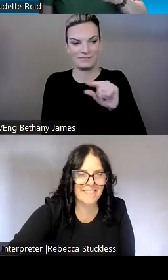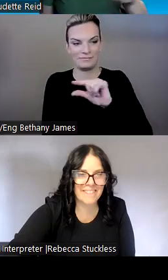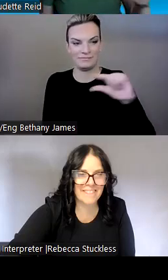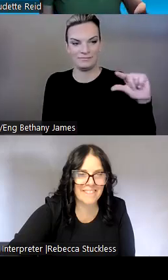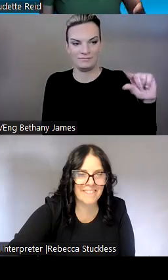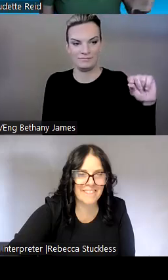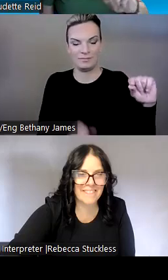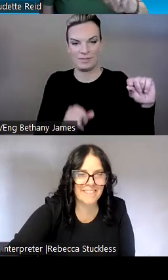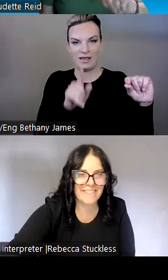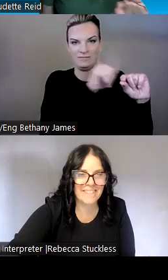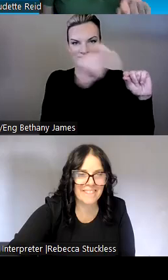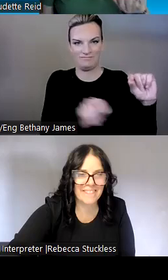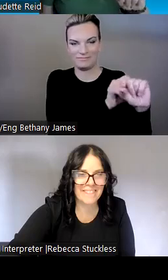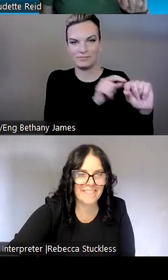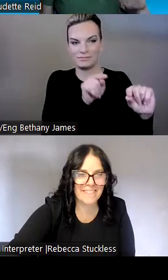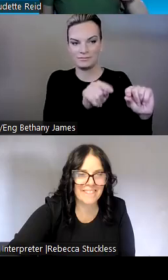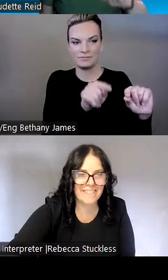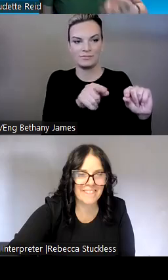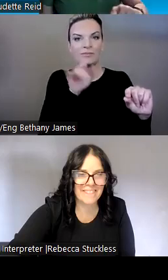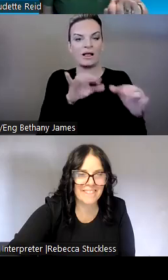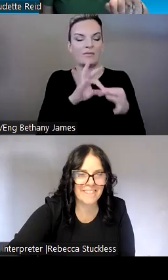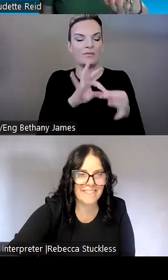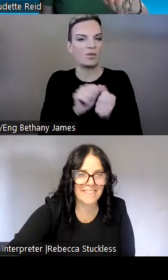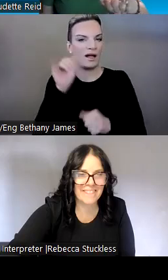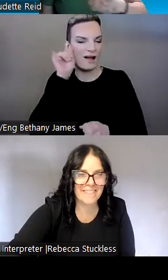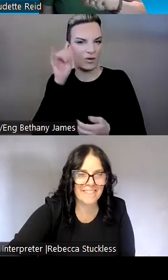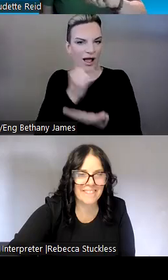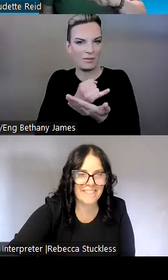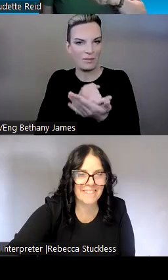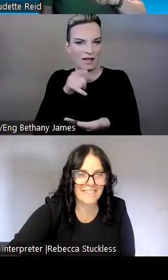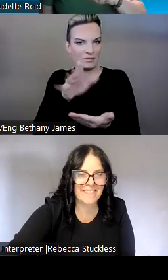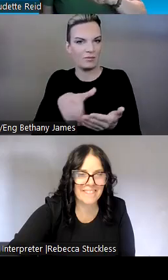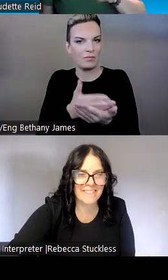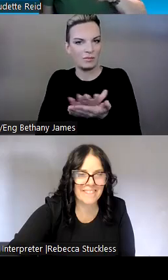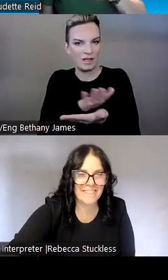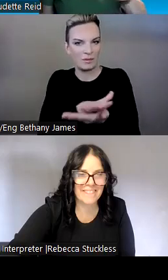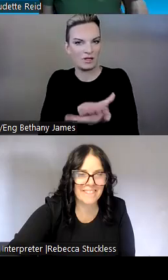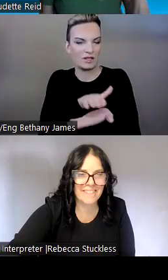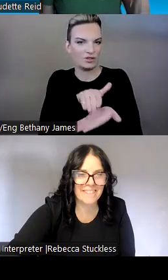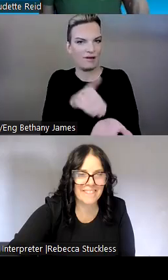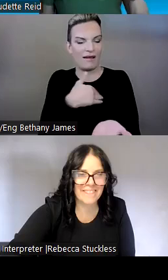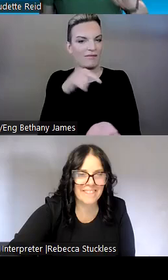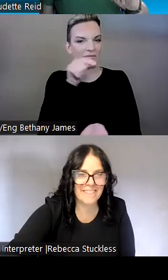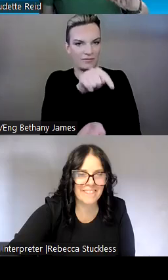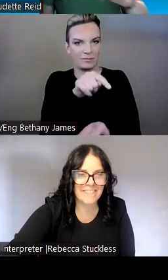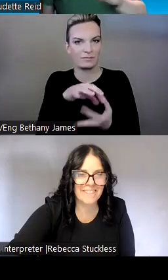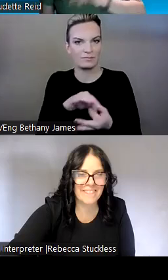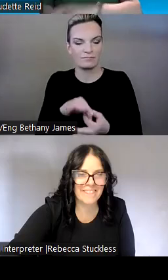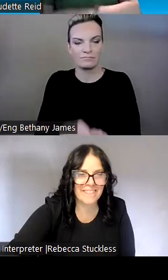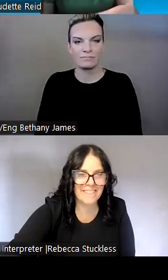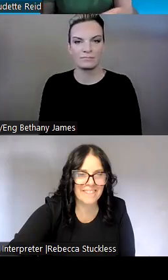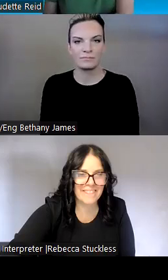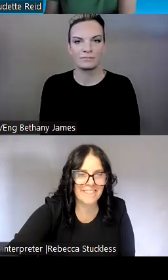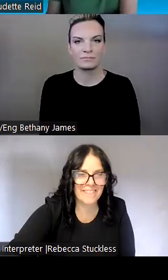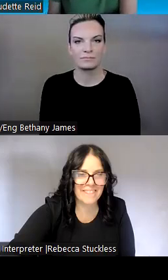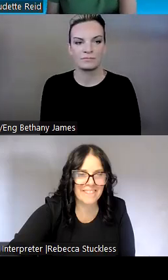you find the iPhone and iPad documentation. Now, this is where you're going to